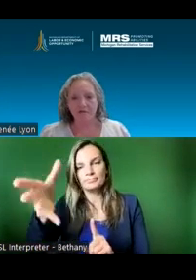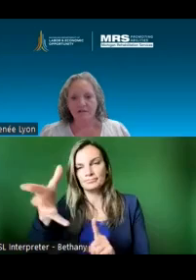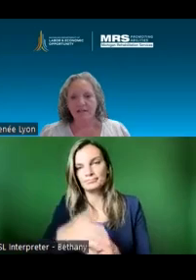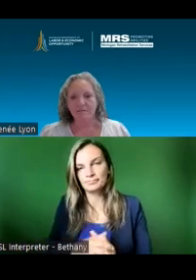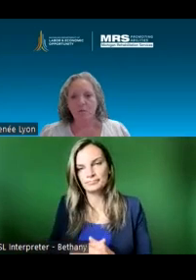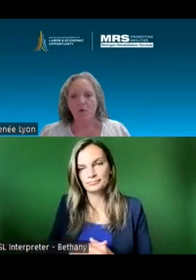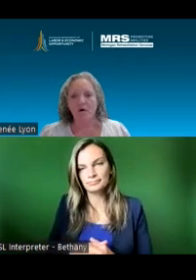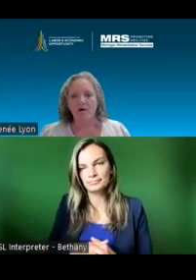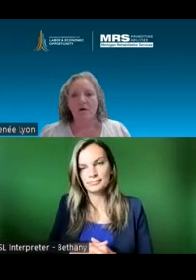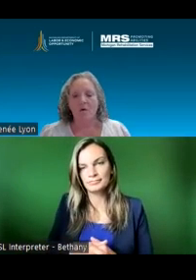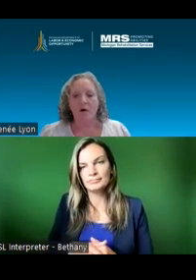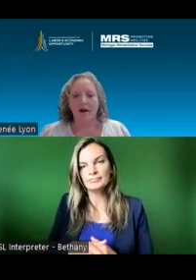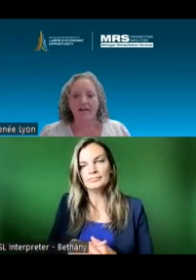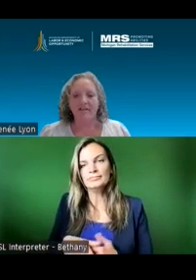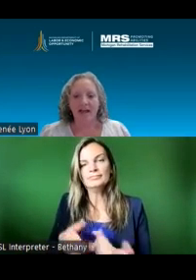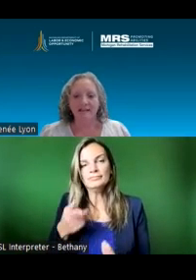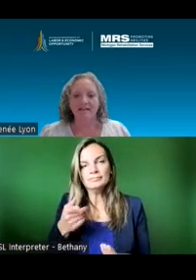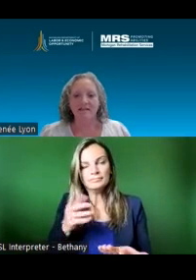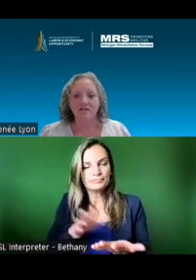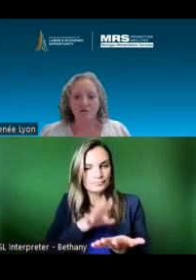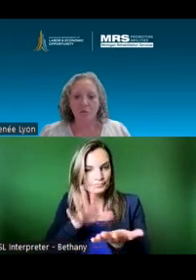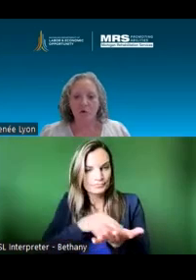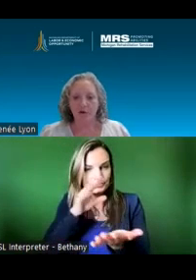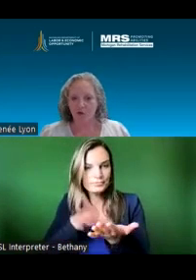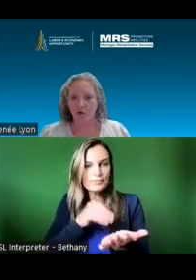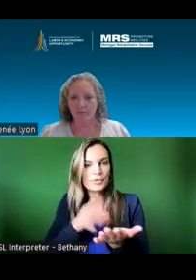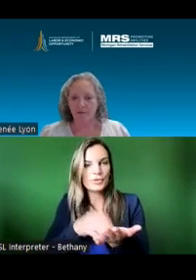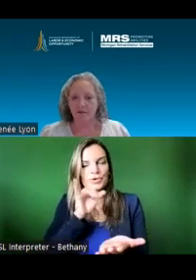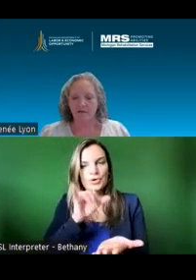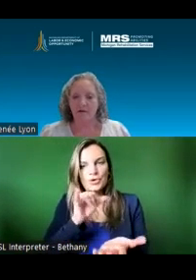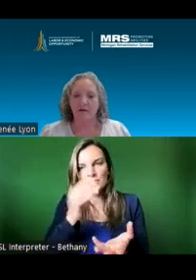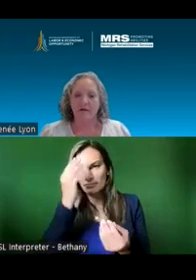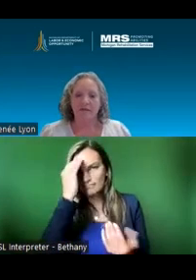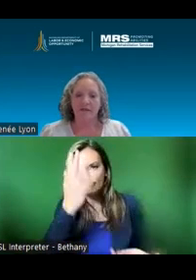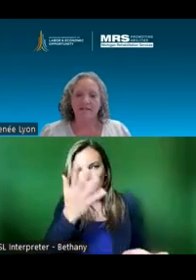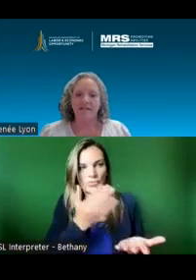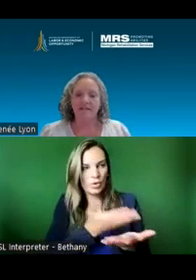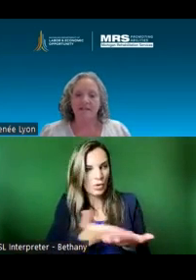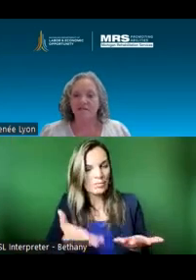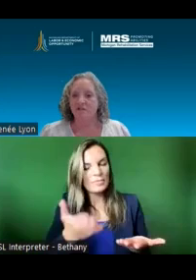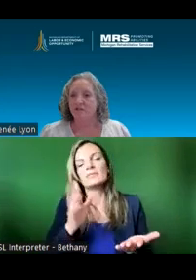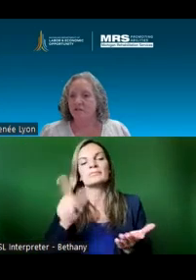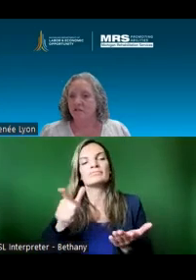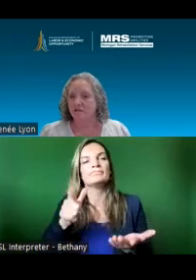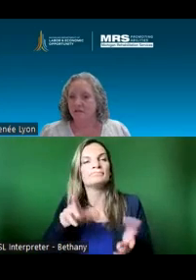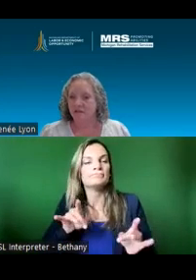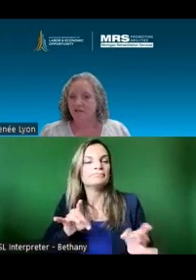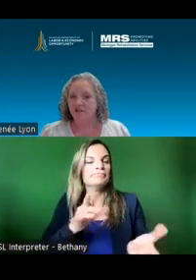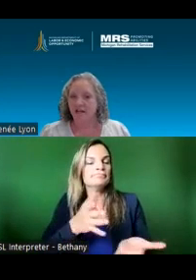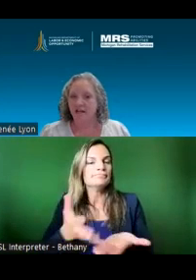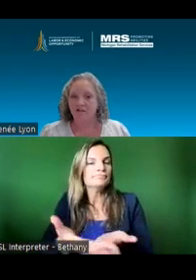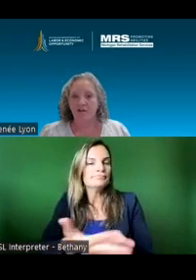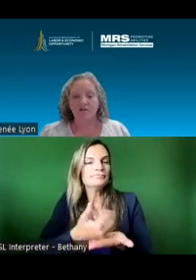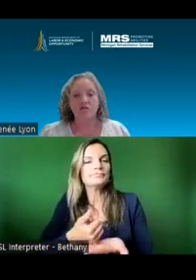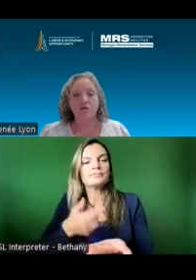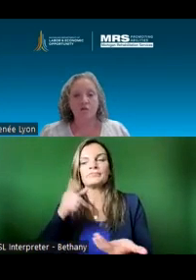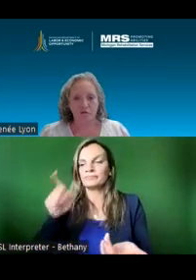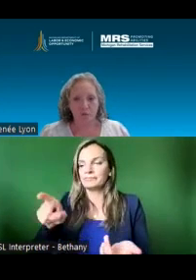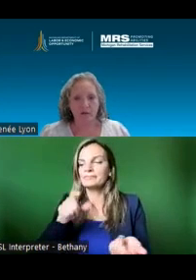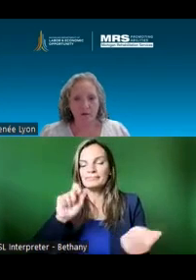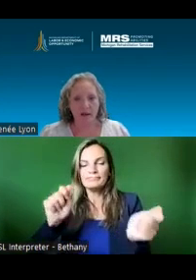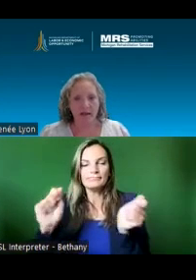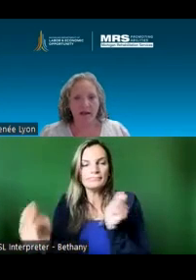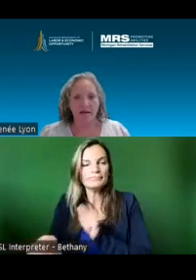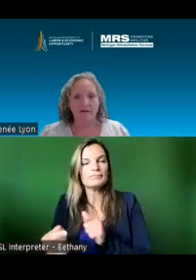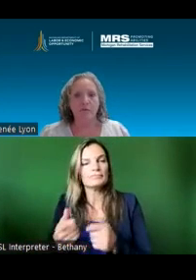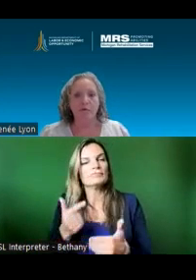you understand more or have access to more equipment, these decisions can change. So do